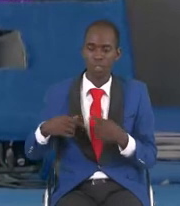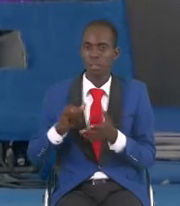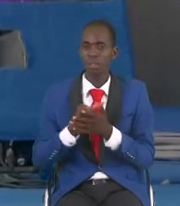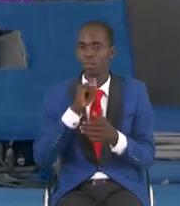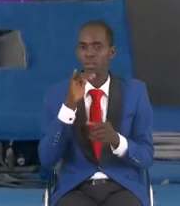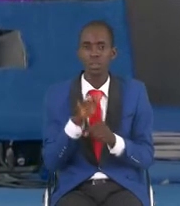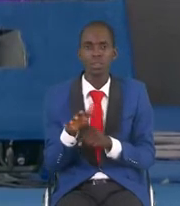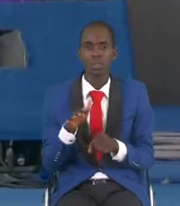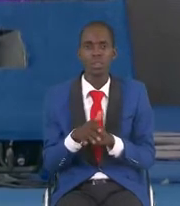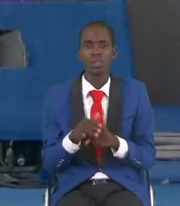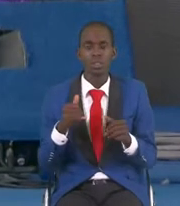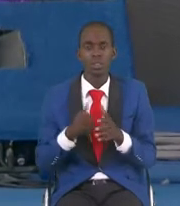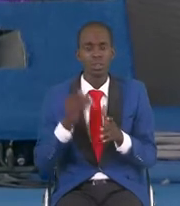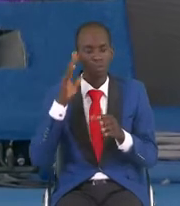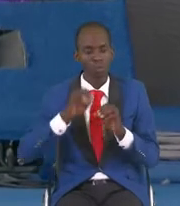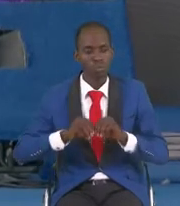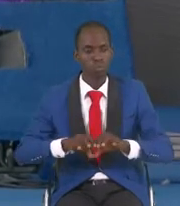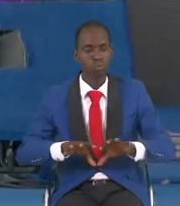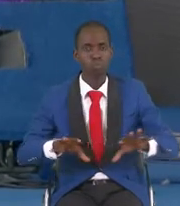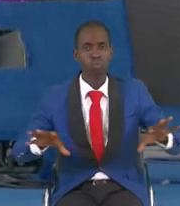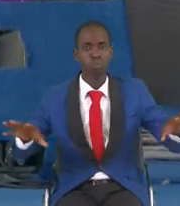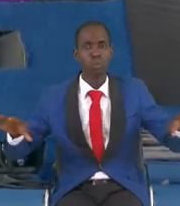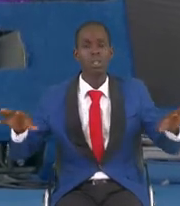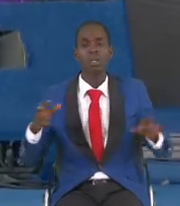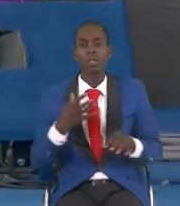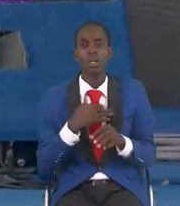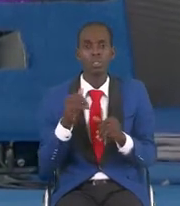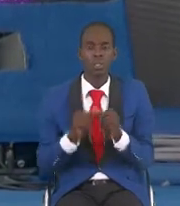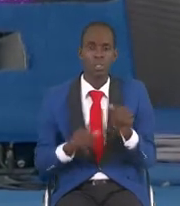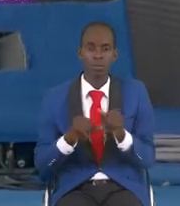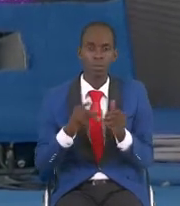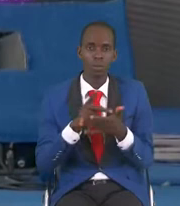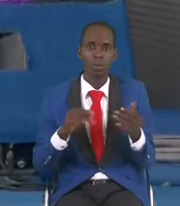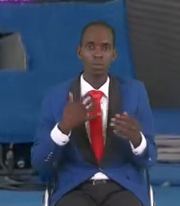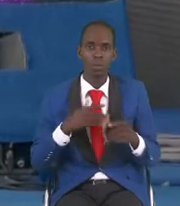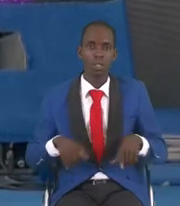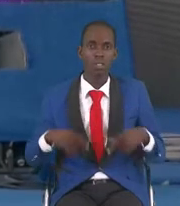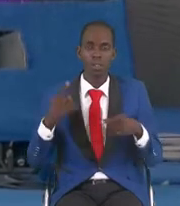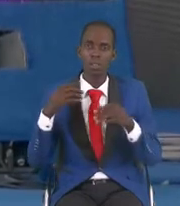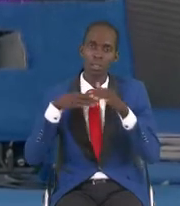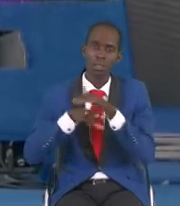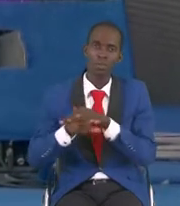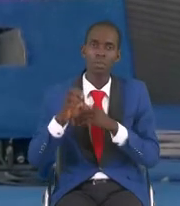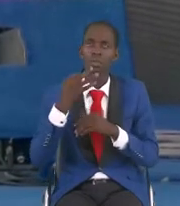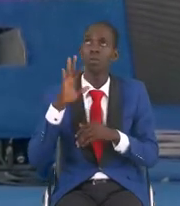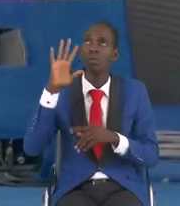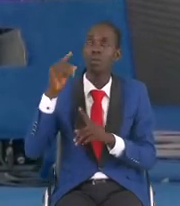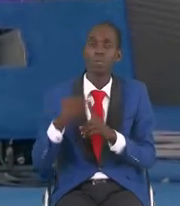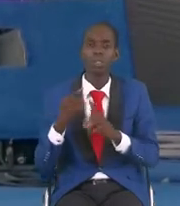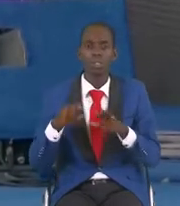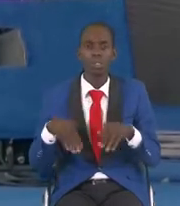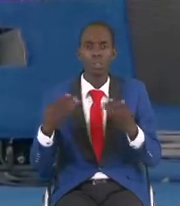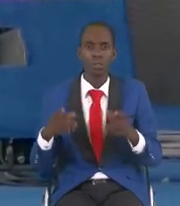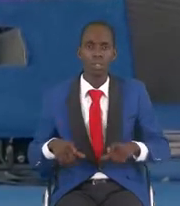now spread and permeate every area of my life. The entrance of thy words giveth light.